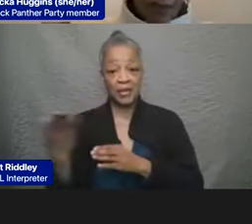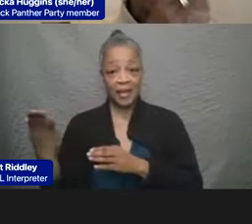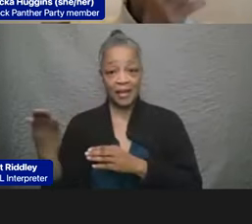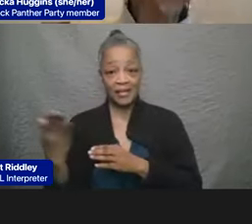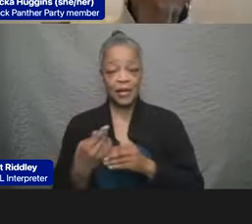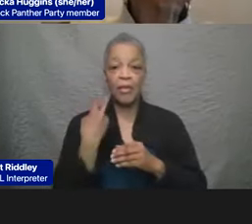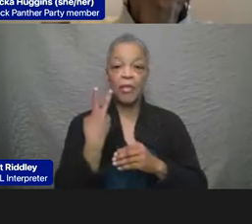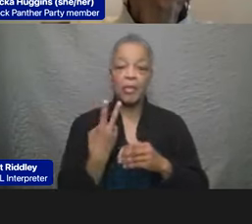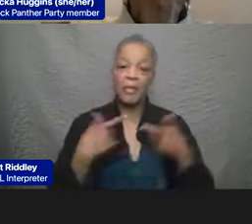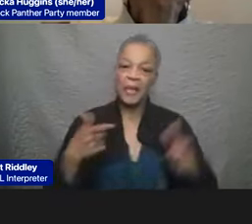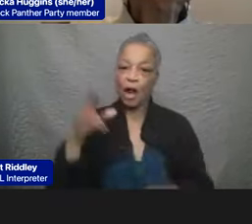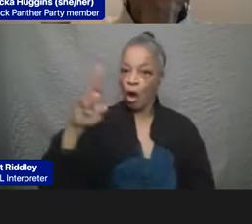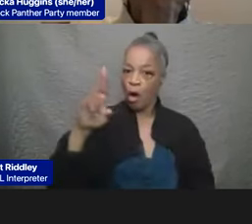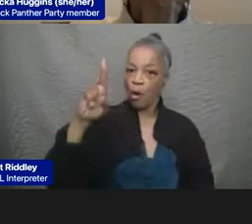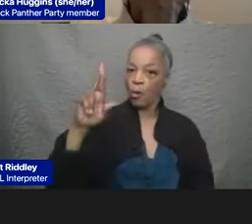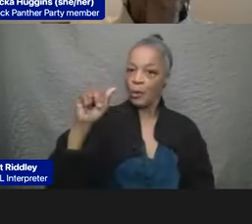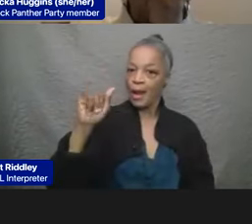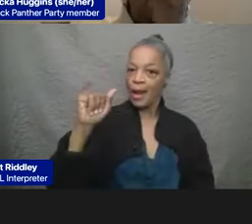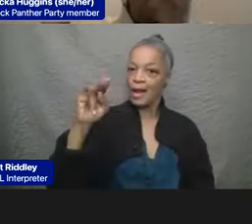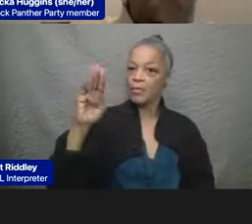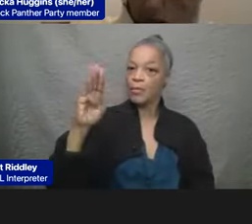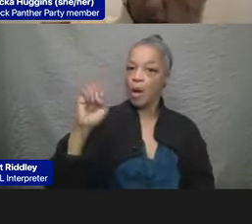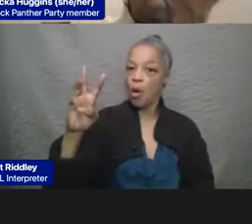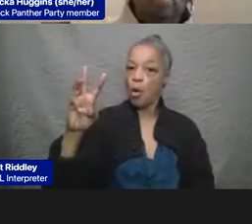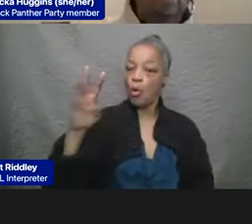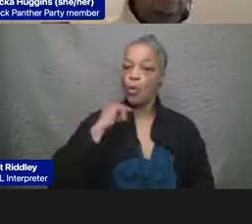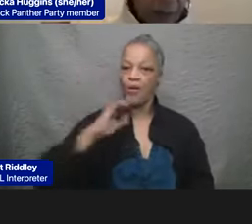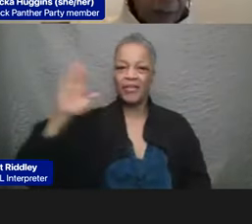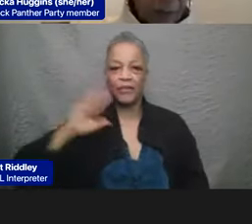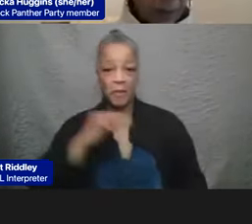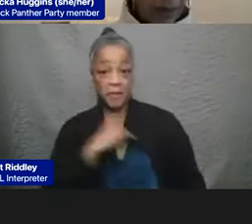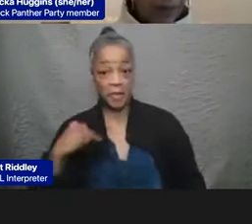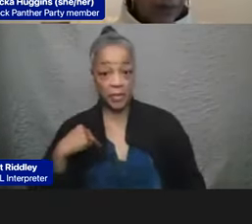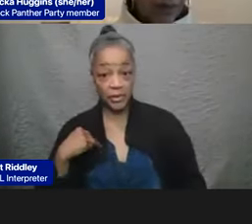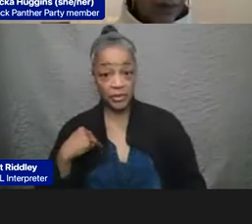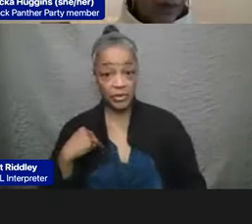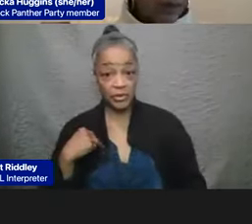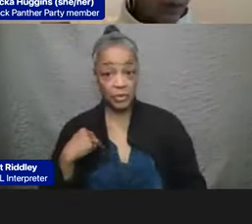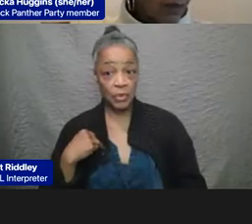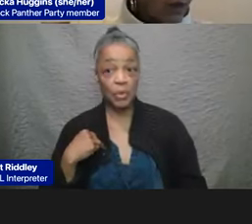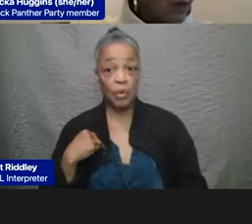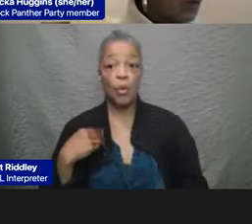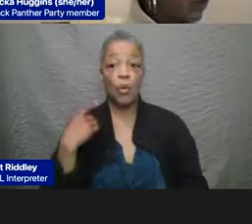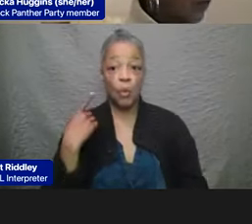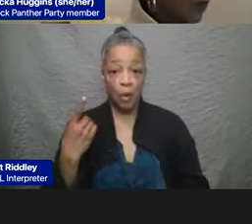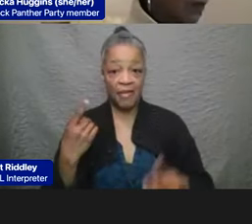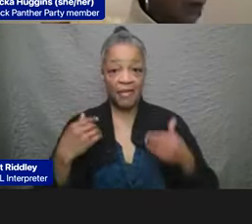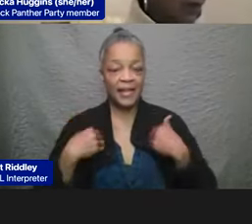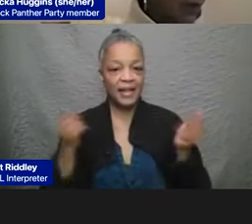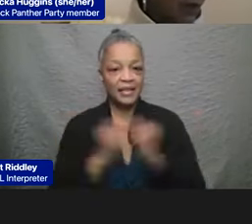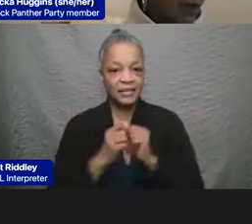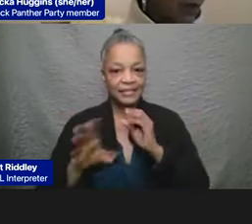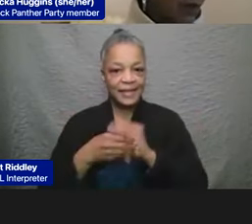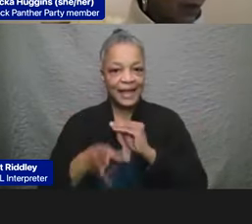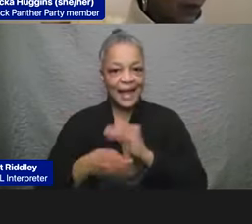R Rainbow Coalition, a form of coalition with former membership, one that it expanded at times